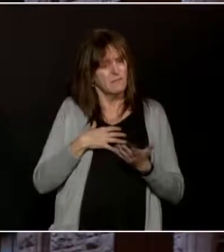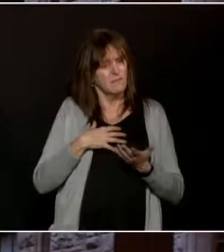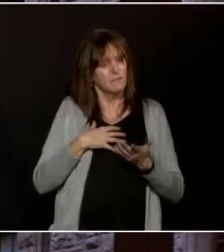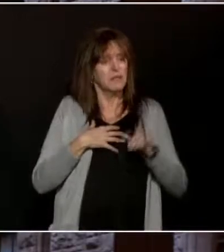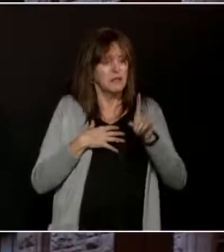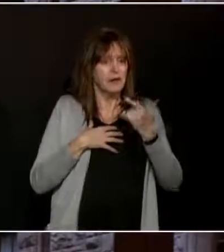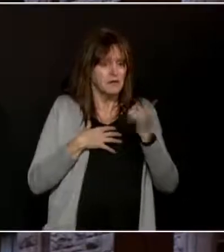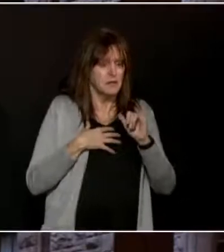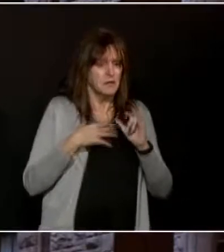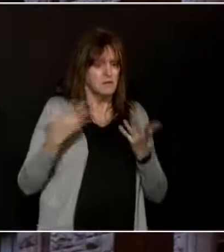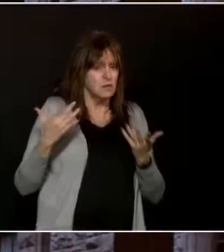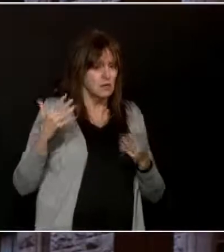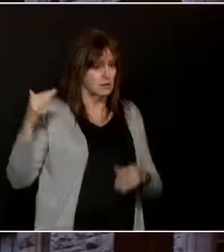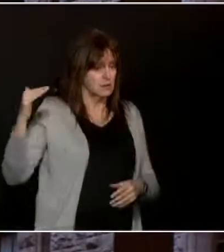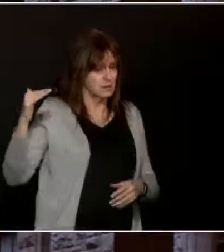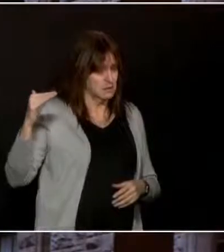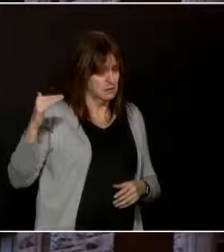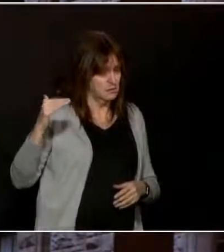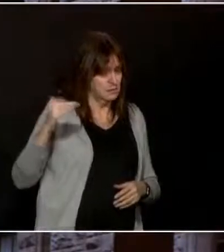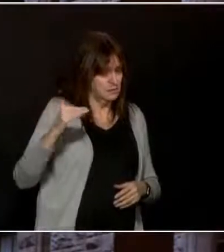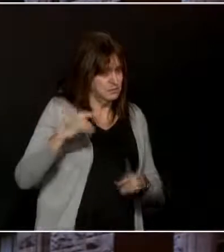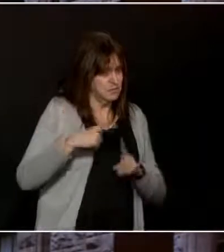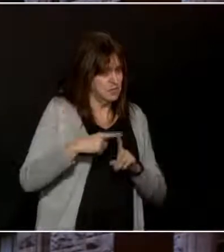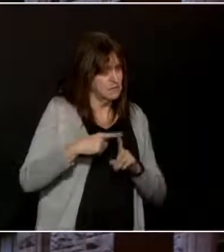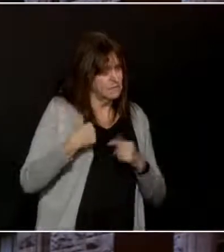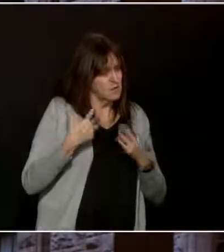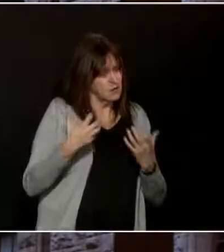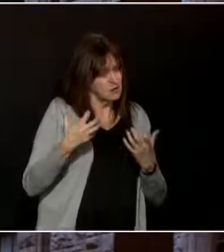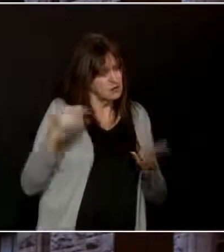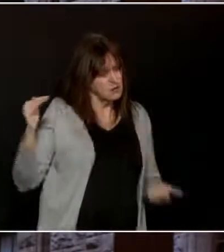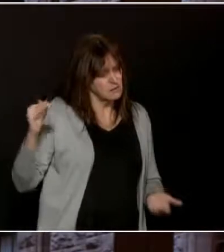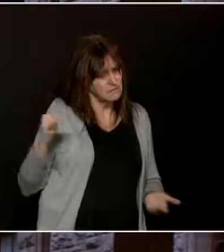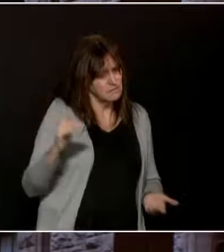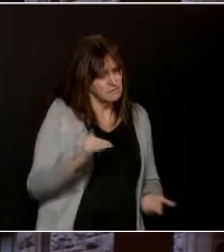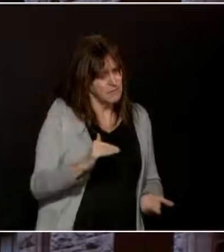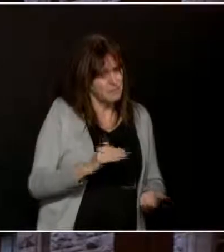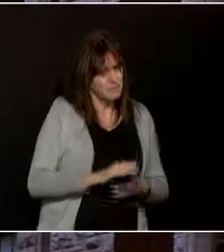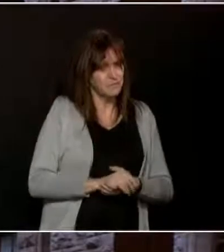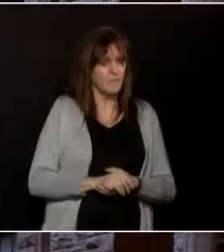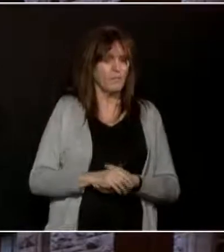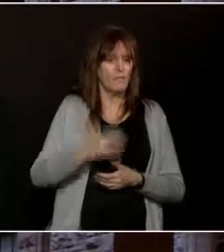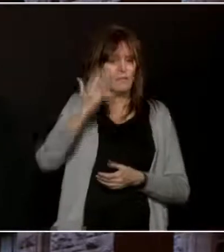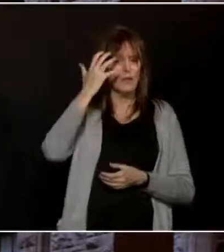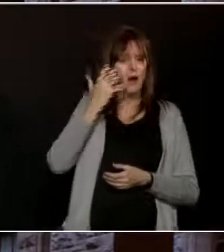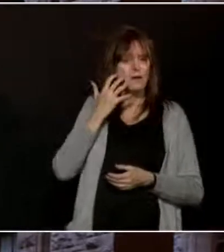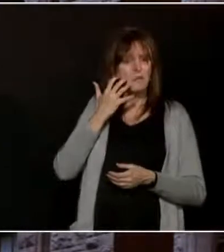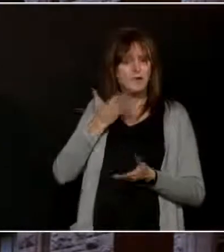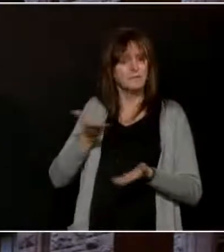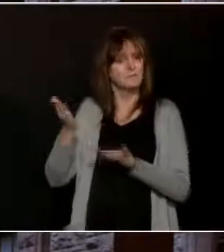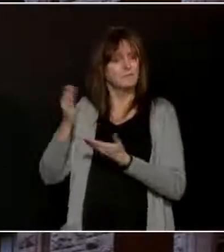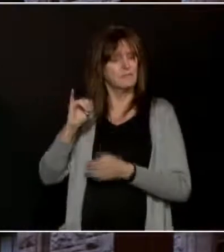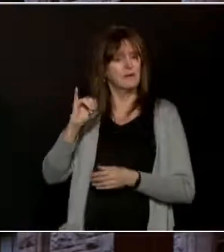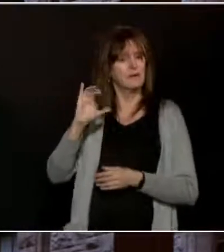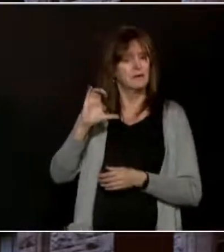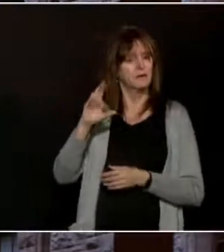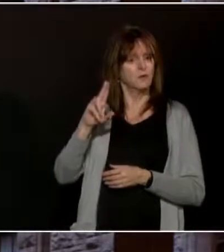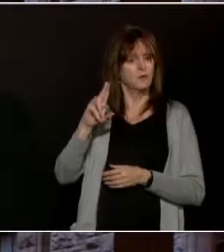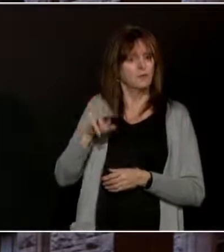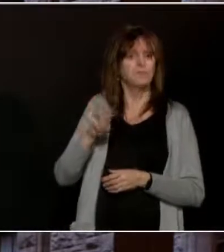lower. In terms of hospitalizations and ICU admissions, there are